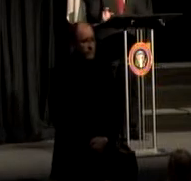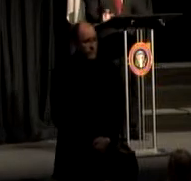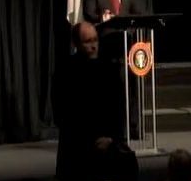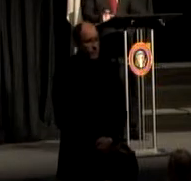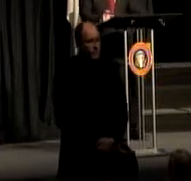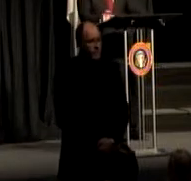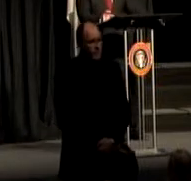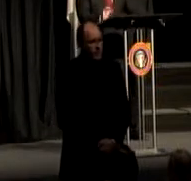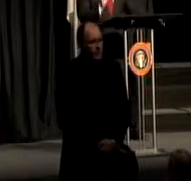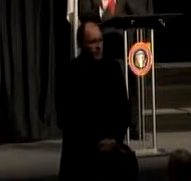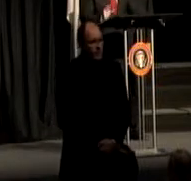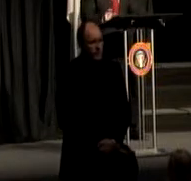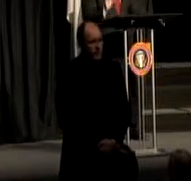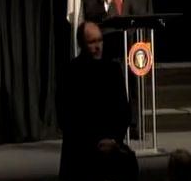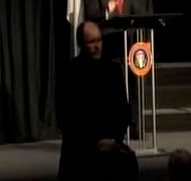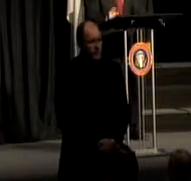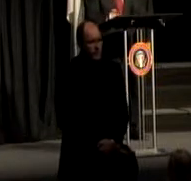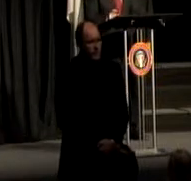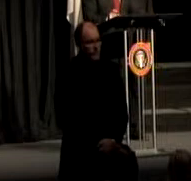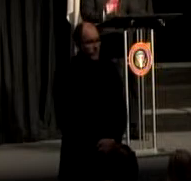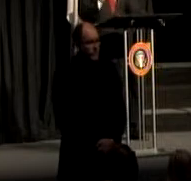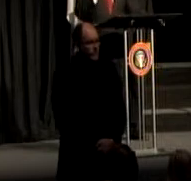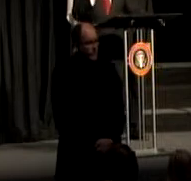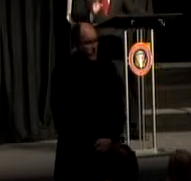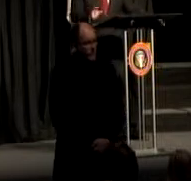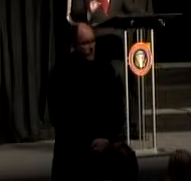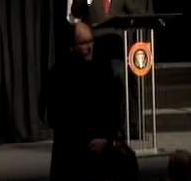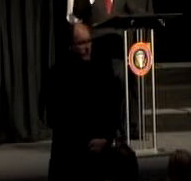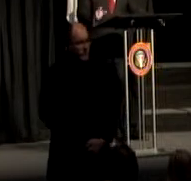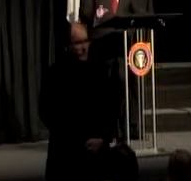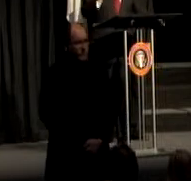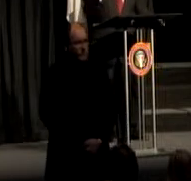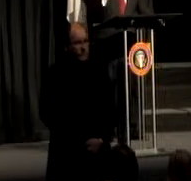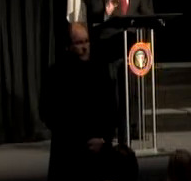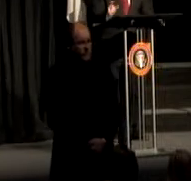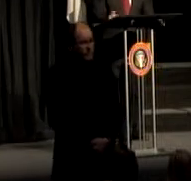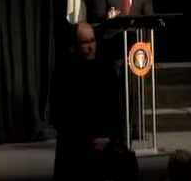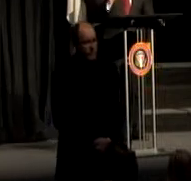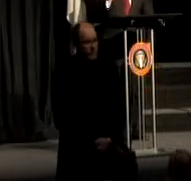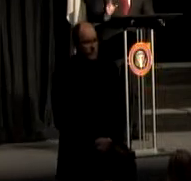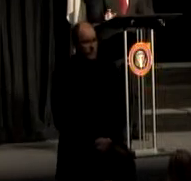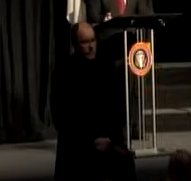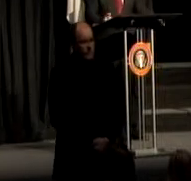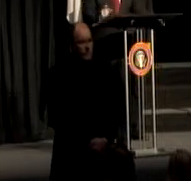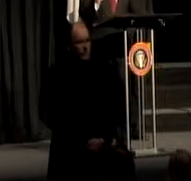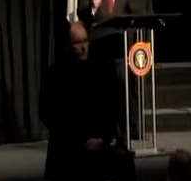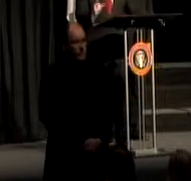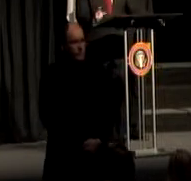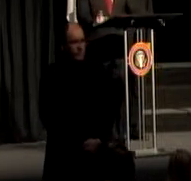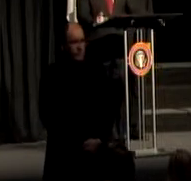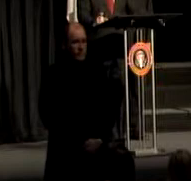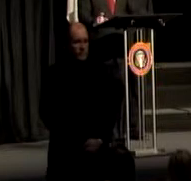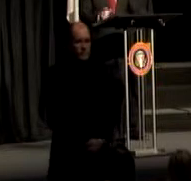God. When we pray, when we wake up in the morning, that I know that God absolutely loves me.